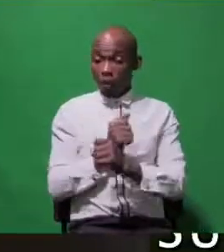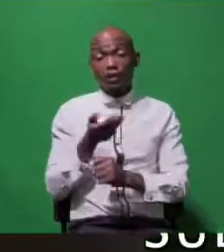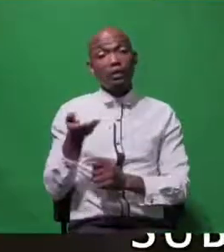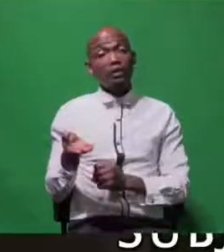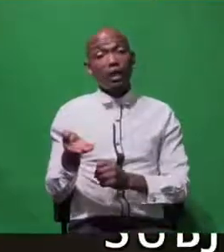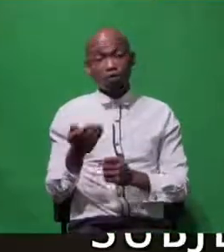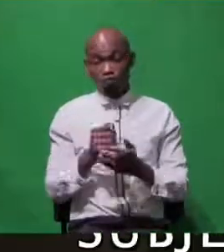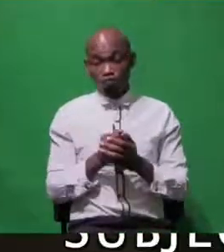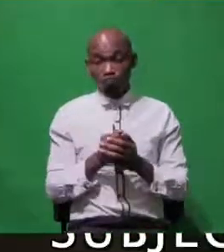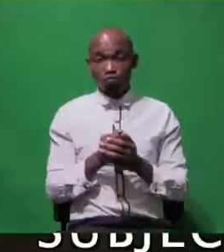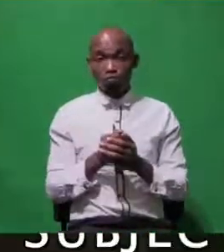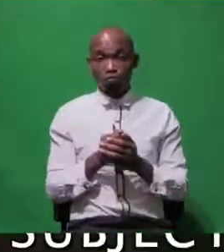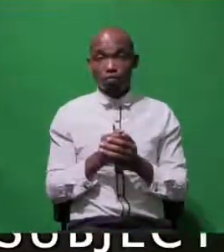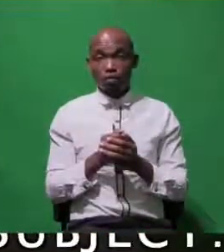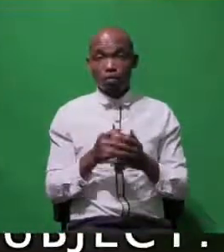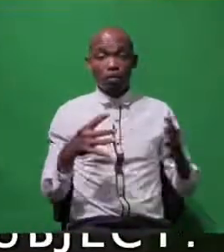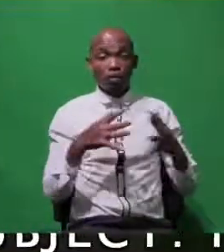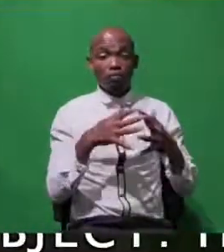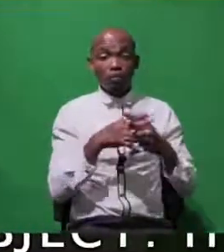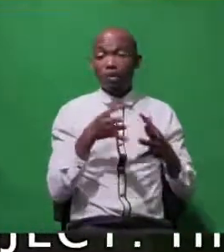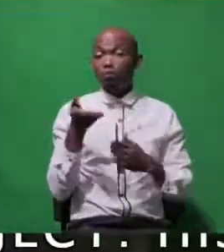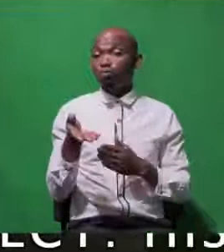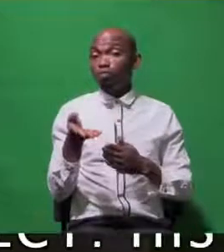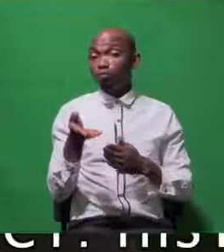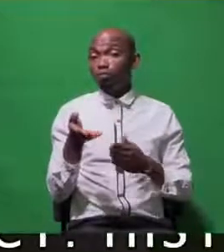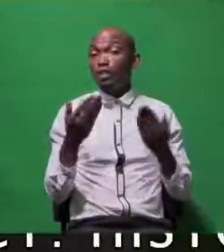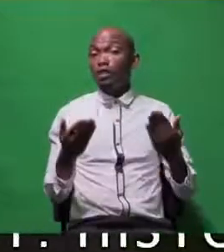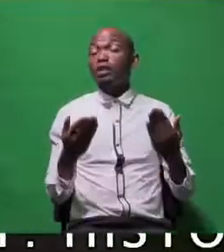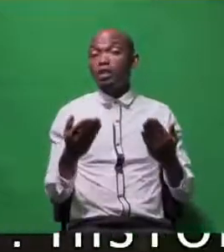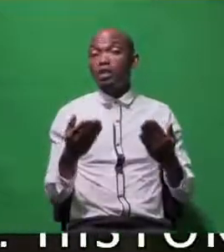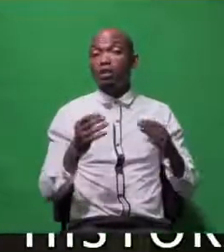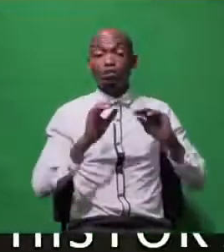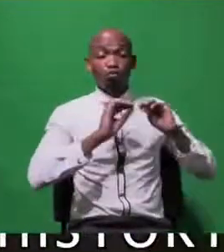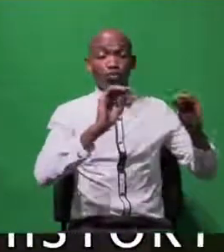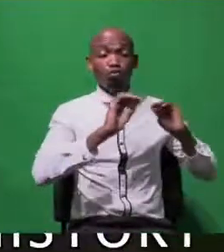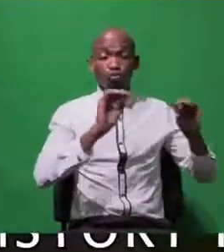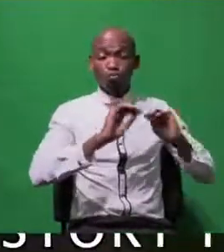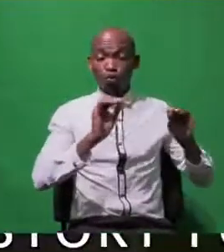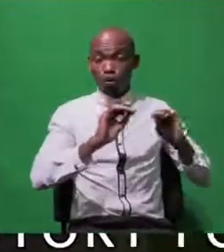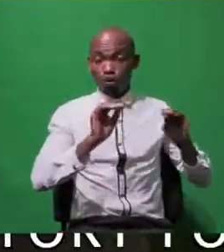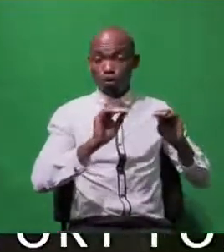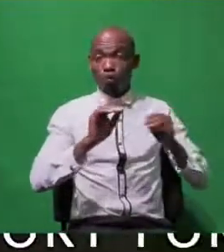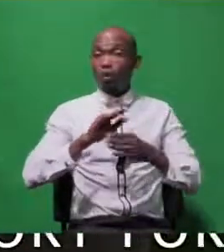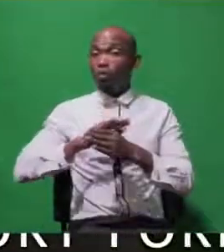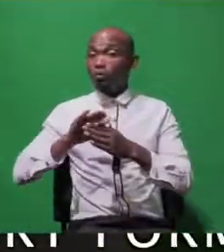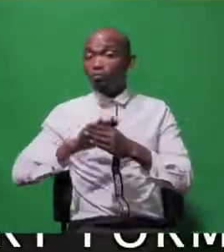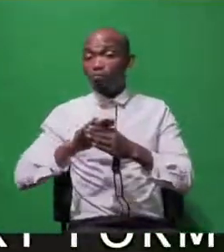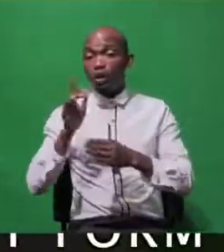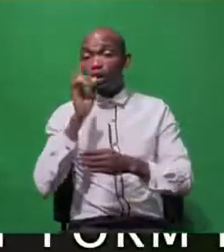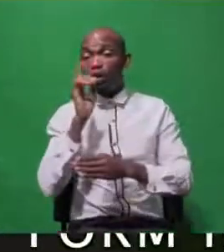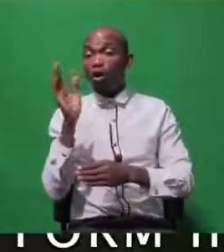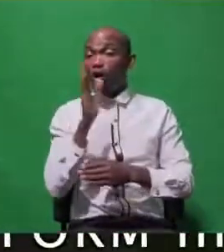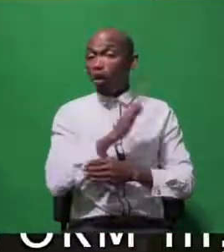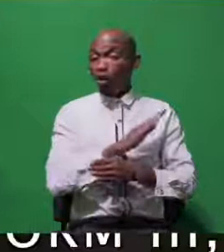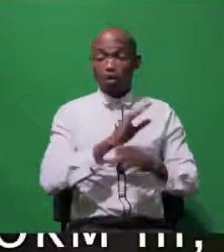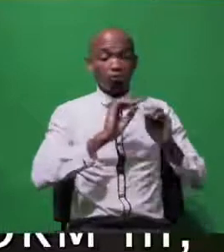nowadays we have that system. As we have been taught, or we are always being taught